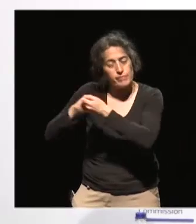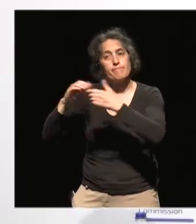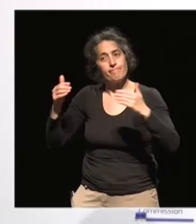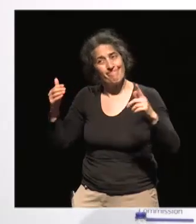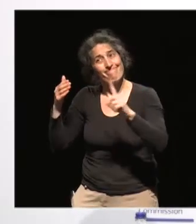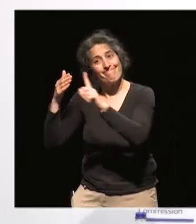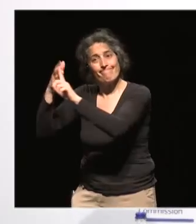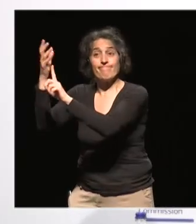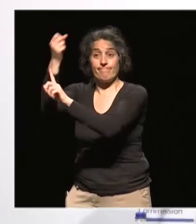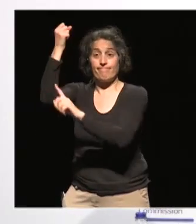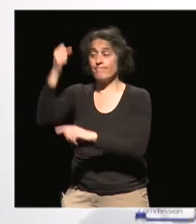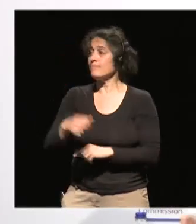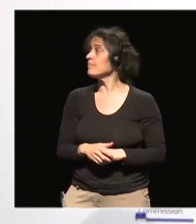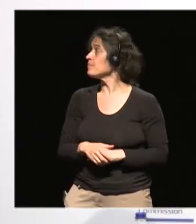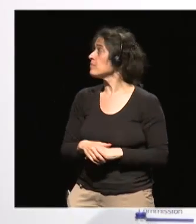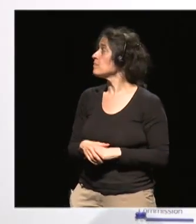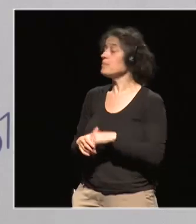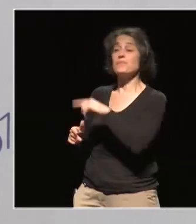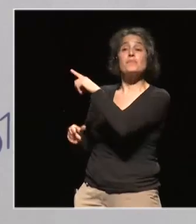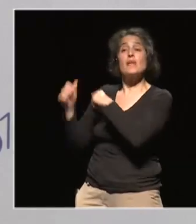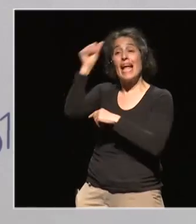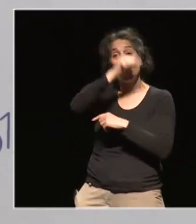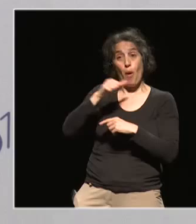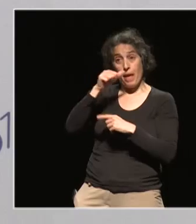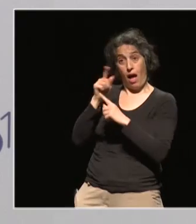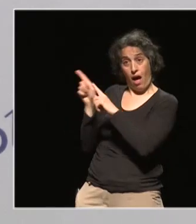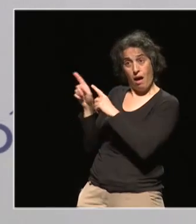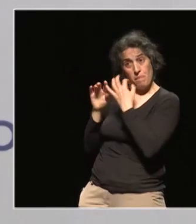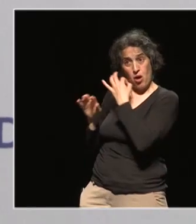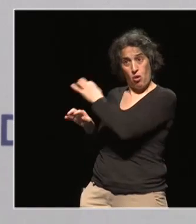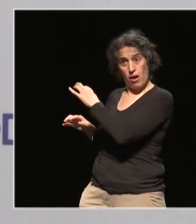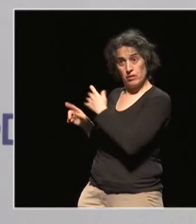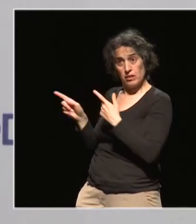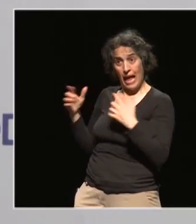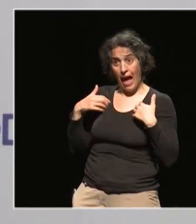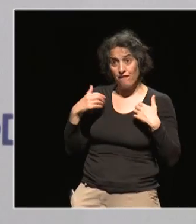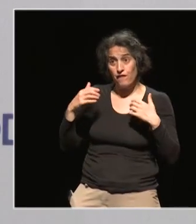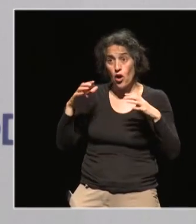panel. Do you have polar bears in Ethiopia? Probably not. Do you have polar bears?